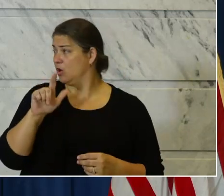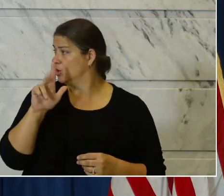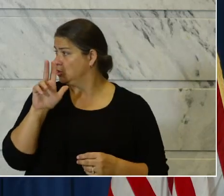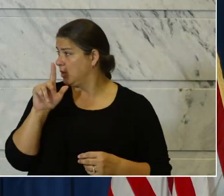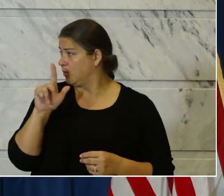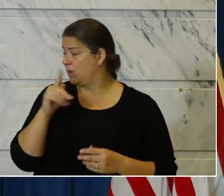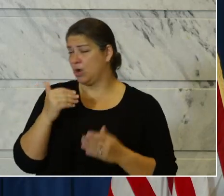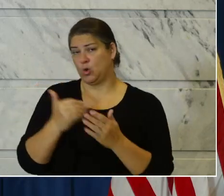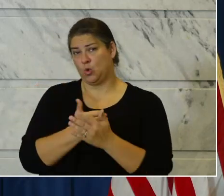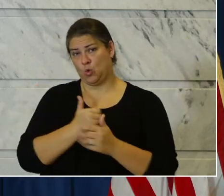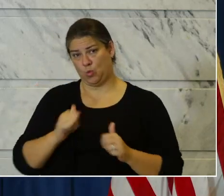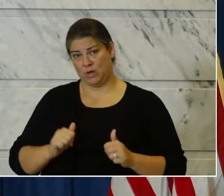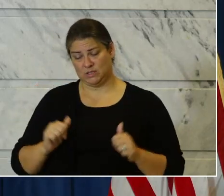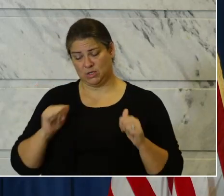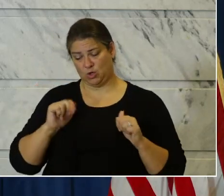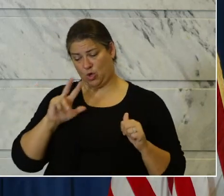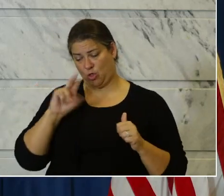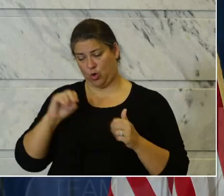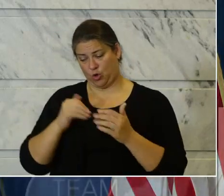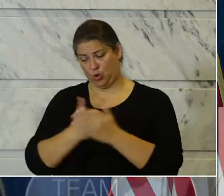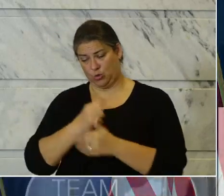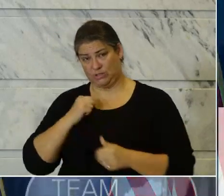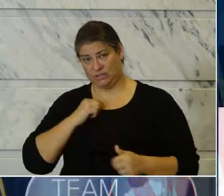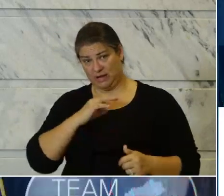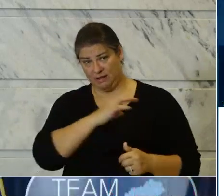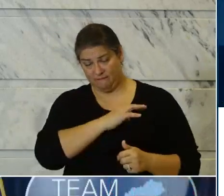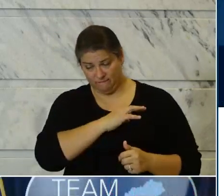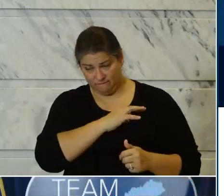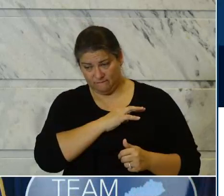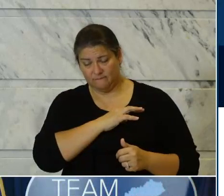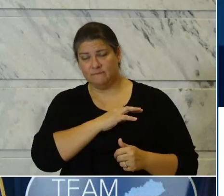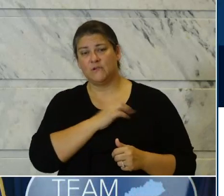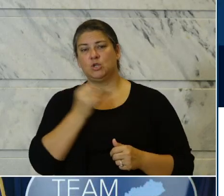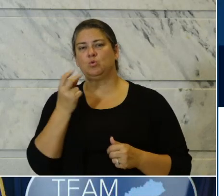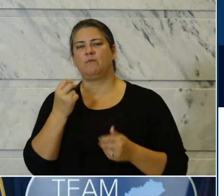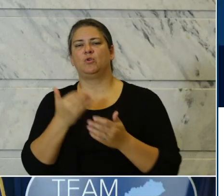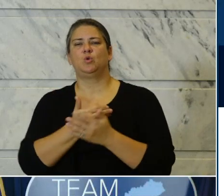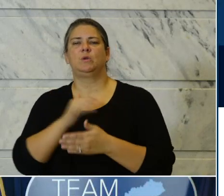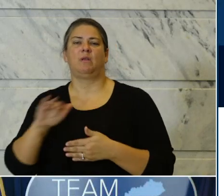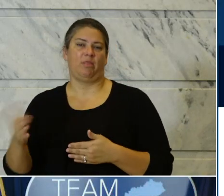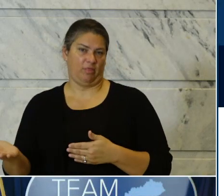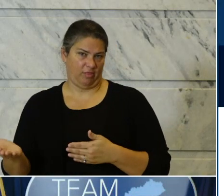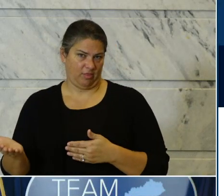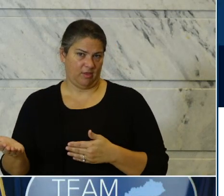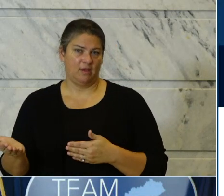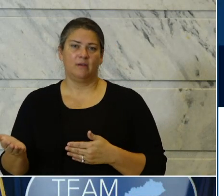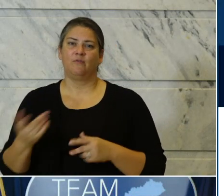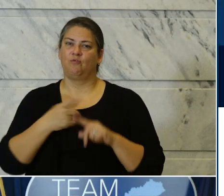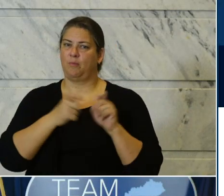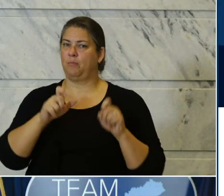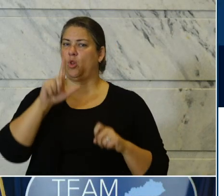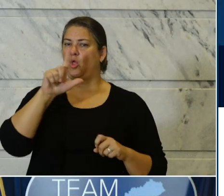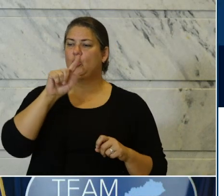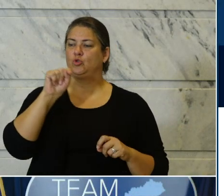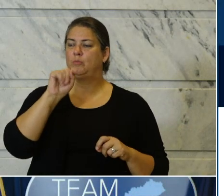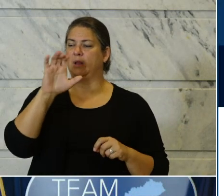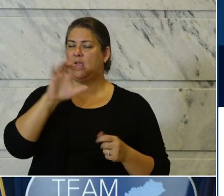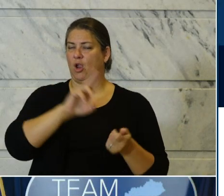new residents, 30 new staff, 12 new deaths that are attributable to long-term care.